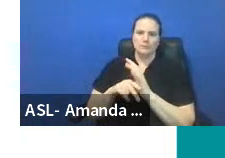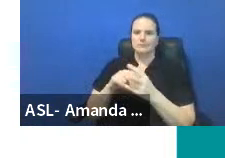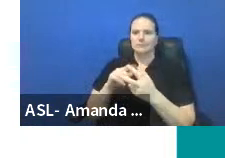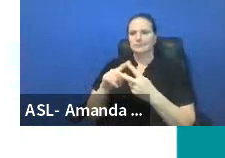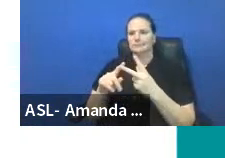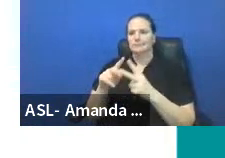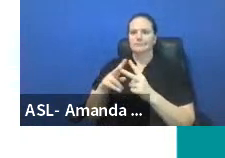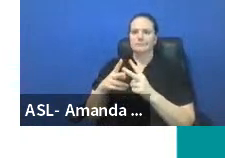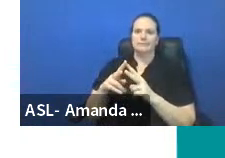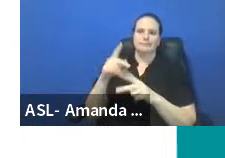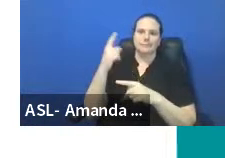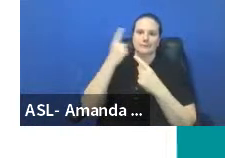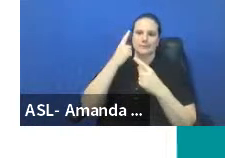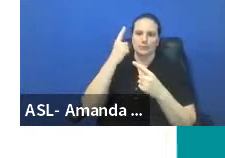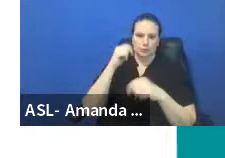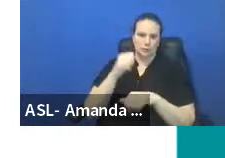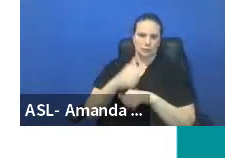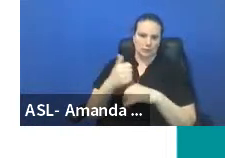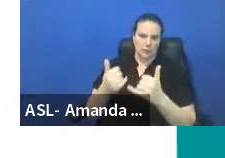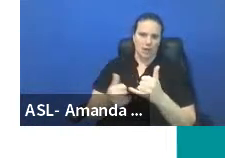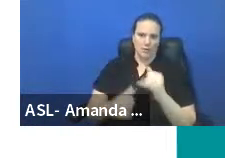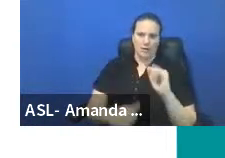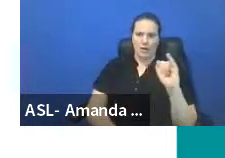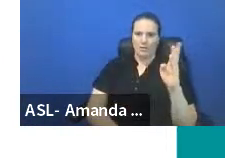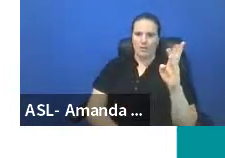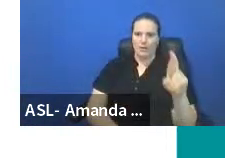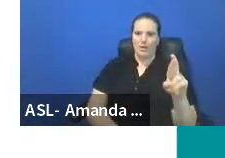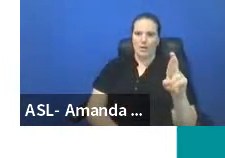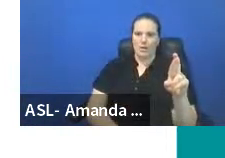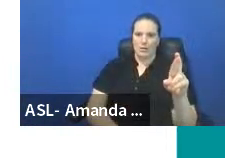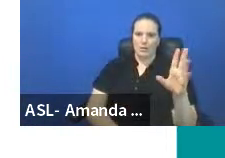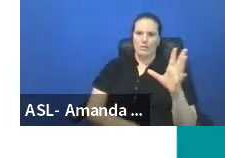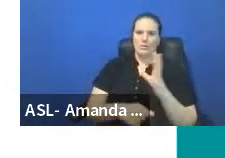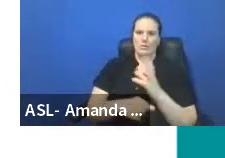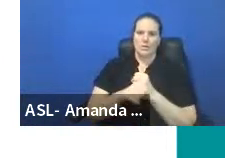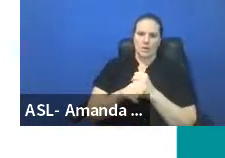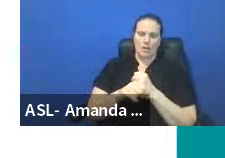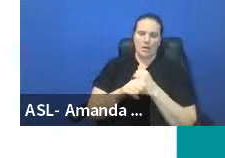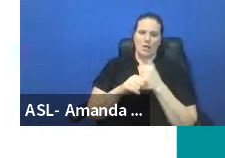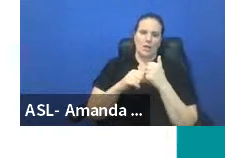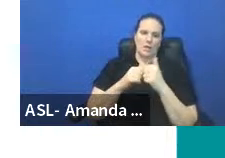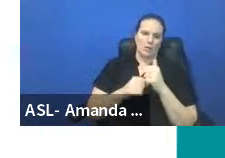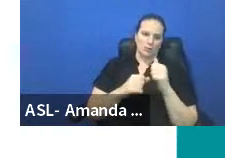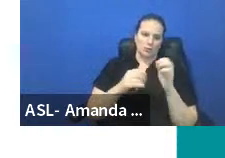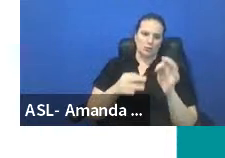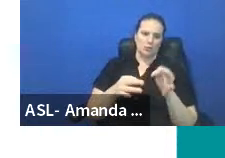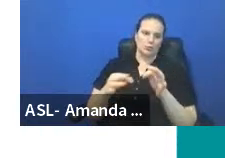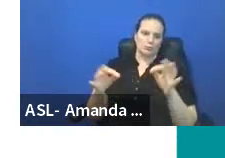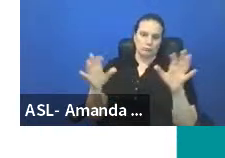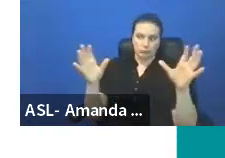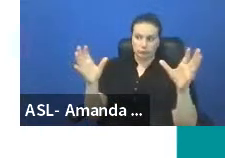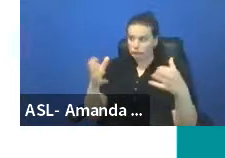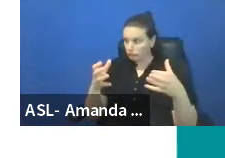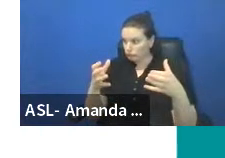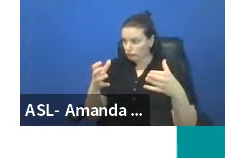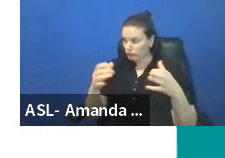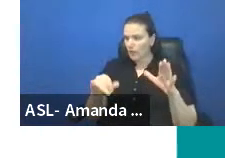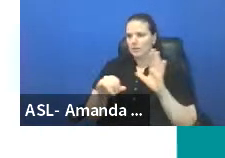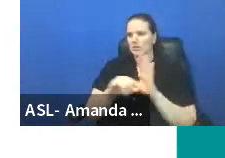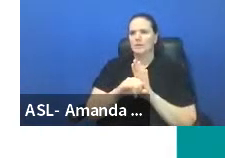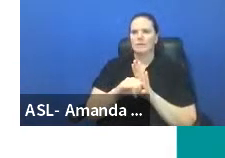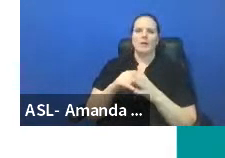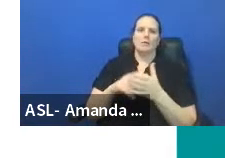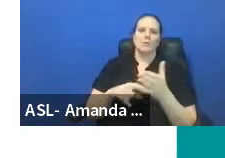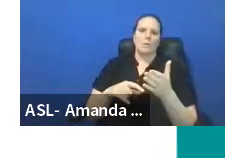or exists now. And so IBR, we will get each of those decision makers into a room and try to identify what the